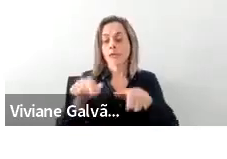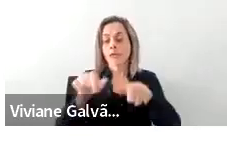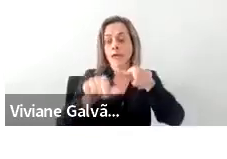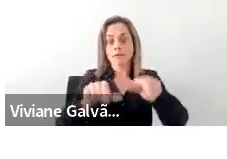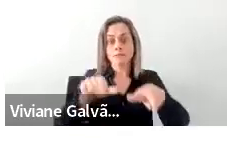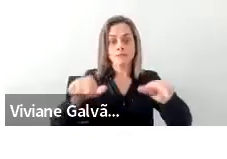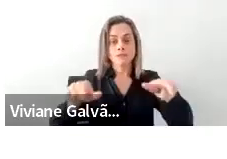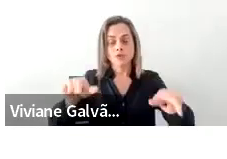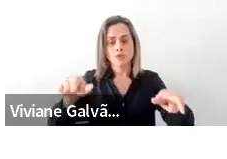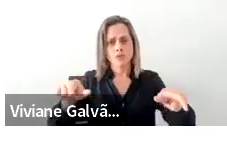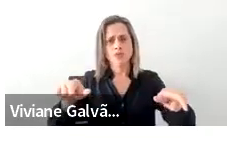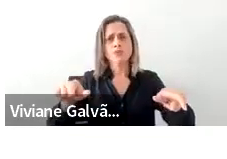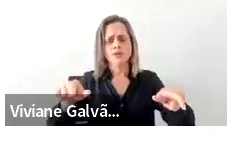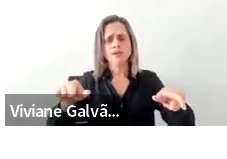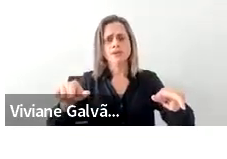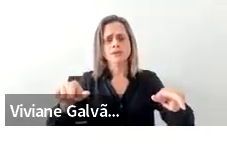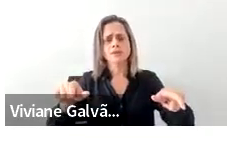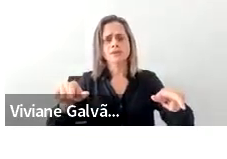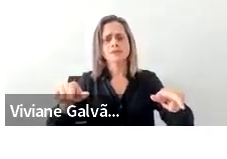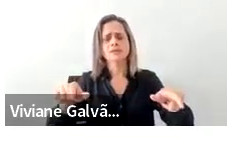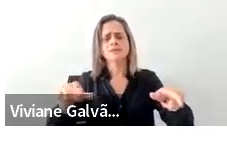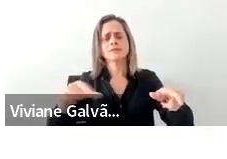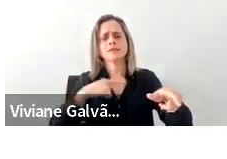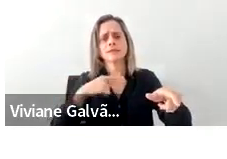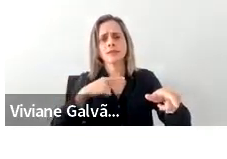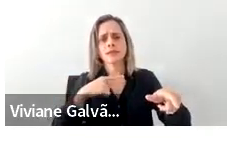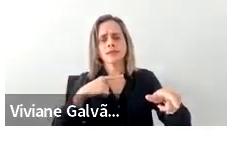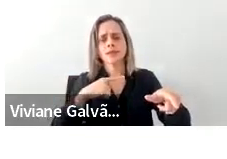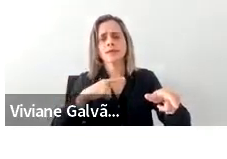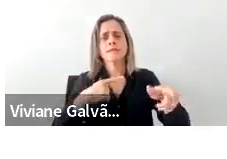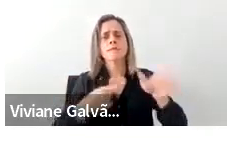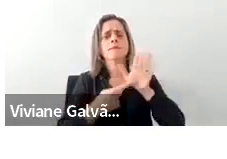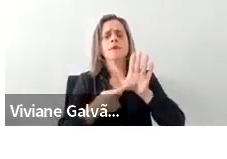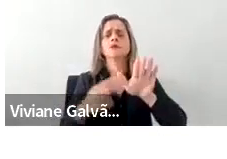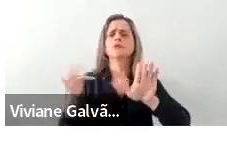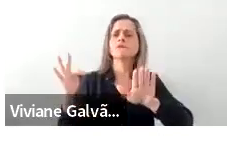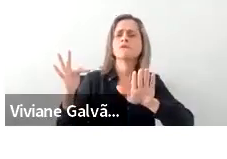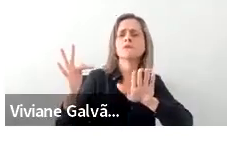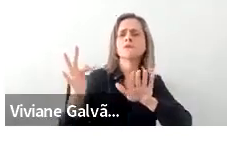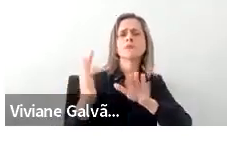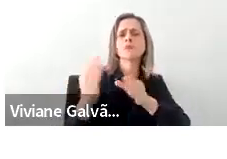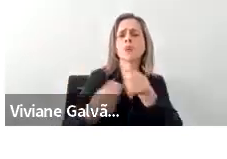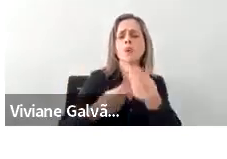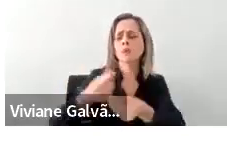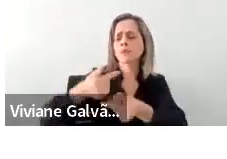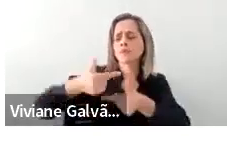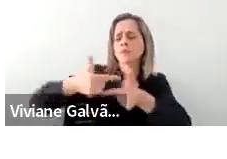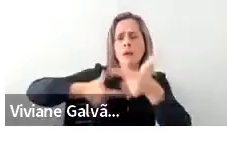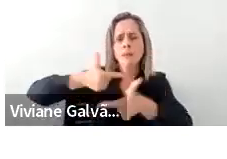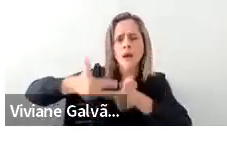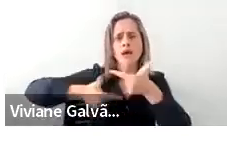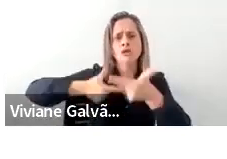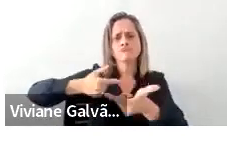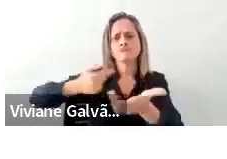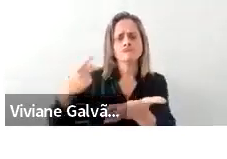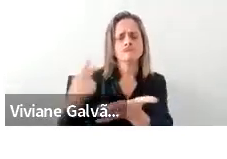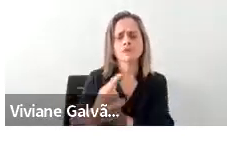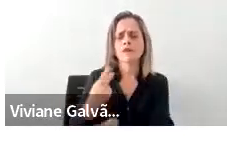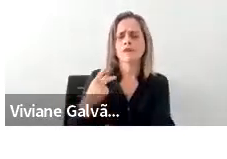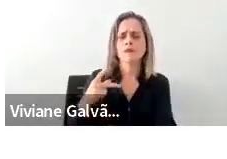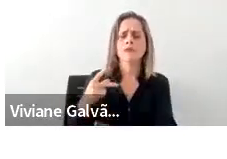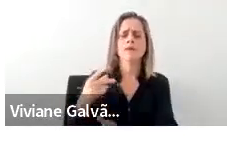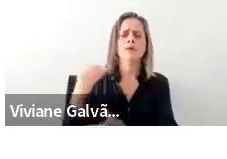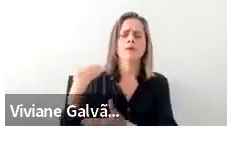is, he's projecting into the future, working with the means of production held in common and expending their many different forms of labor